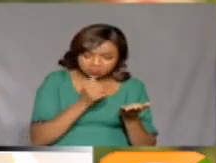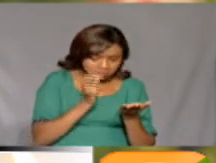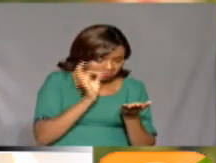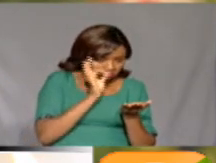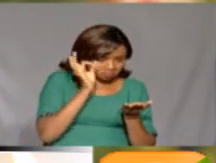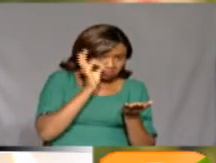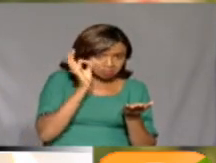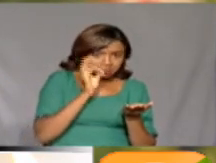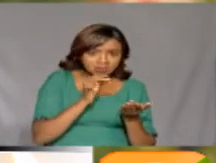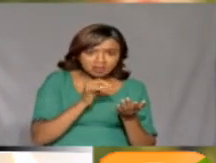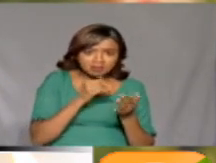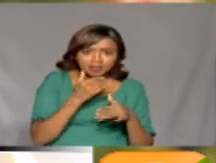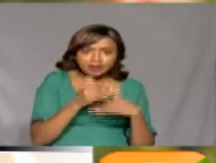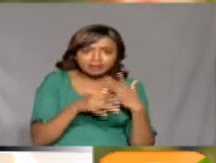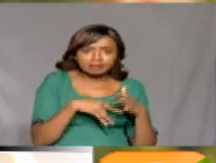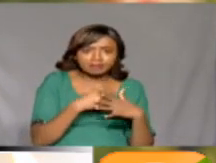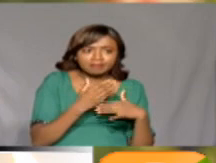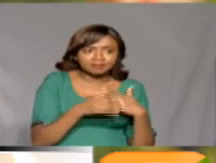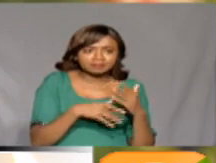And then shortly,